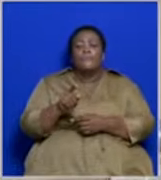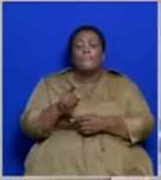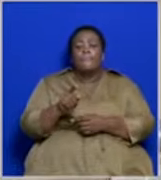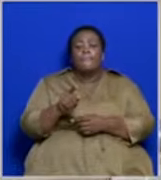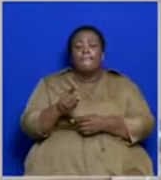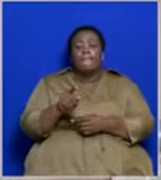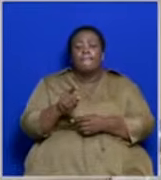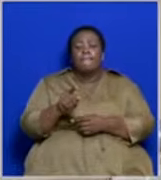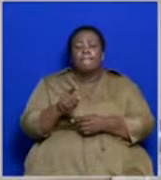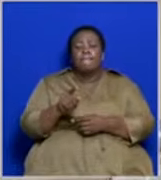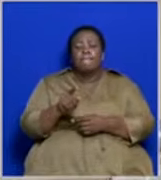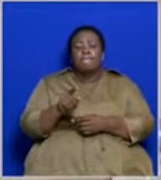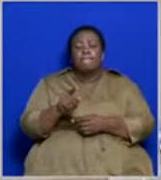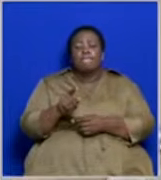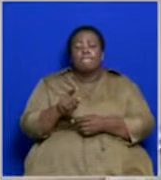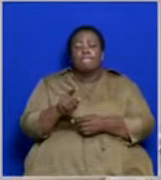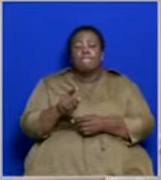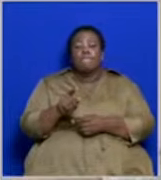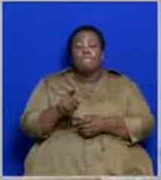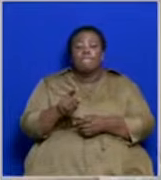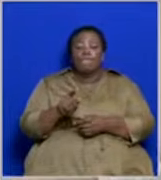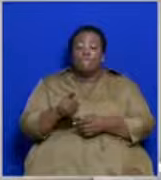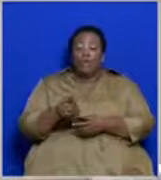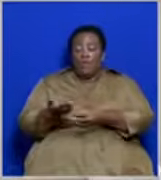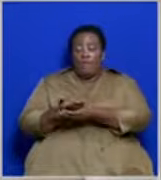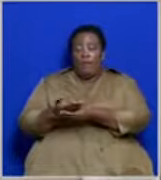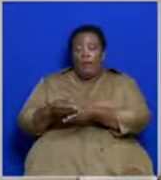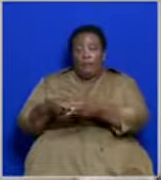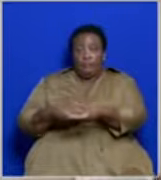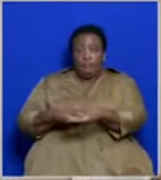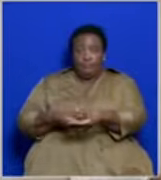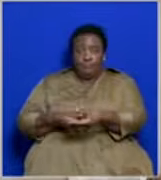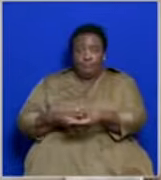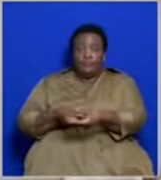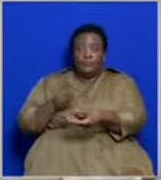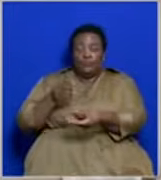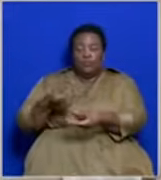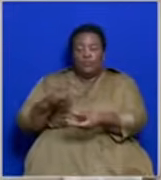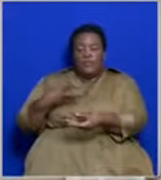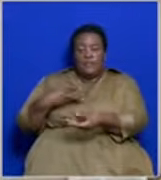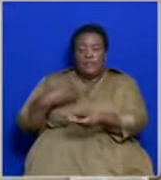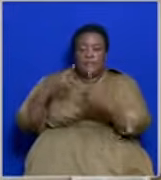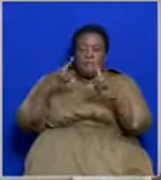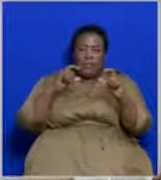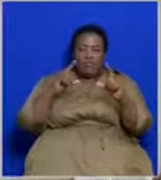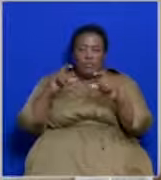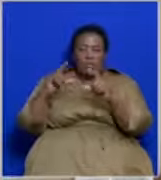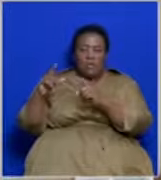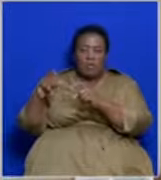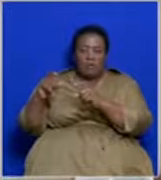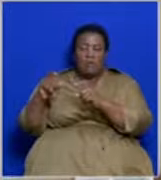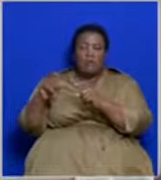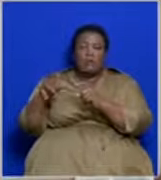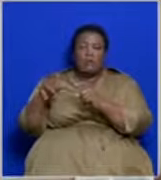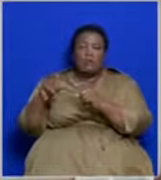in the docket the photographs that you referred to at paragraph 61.